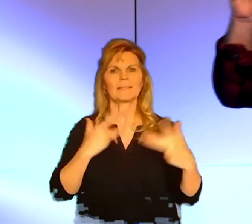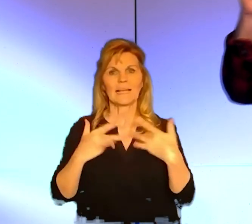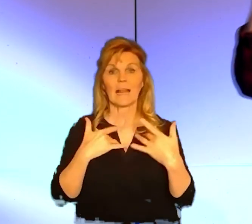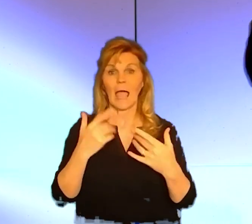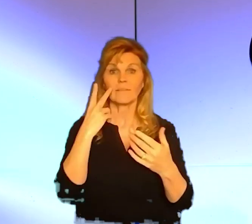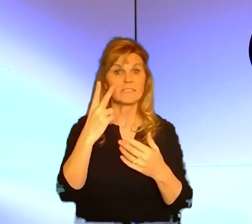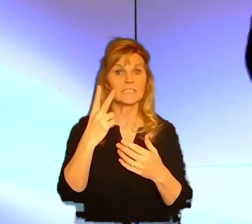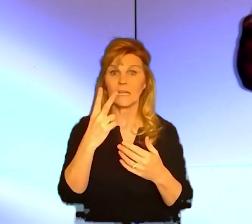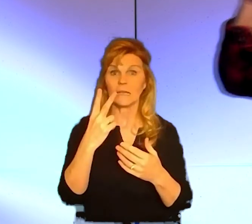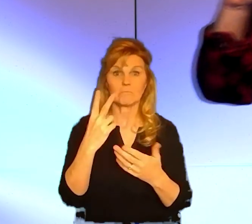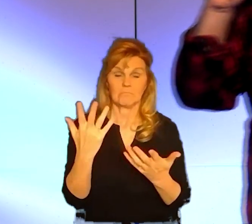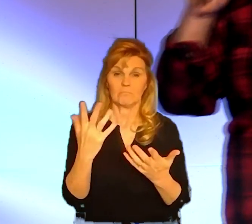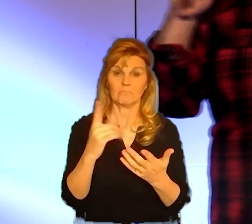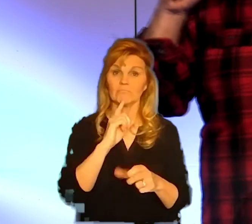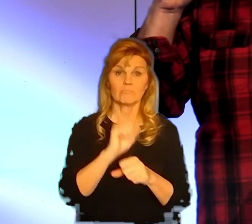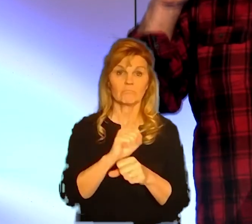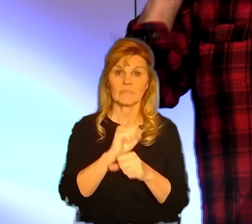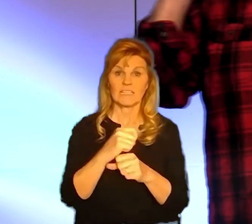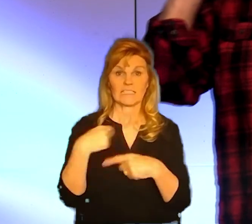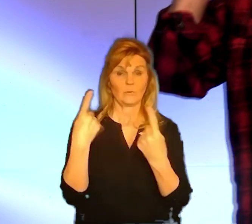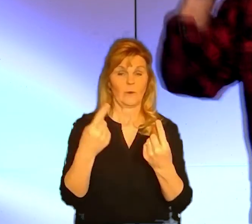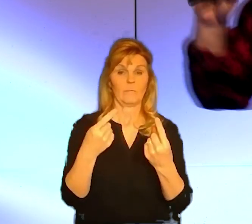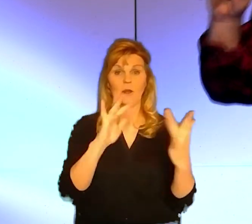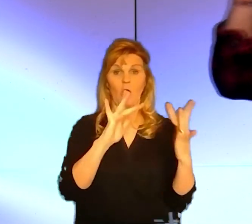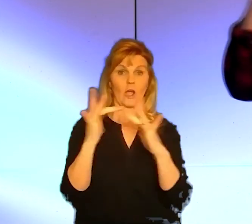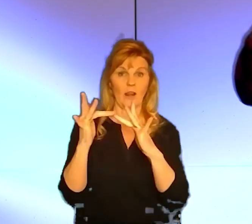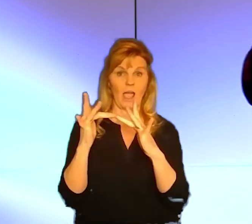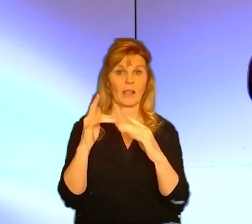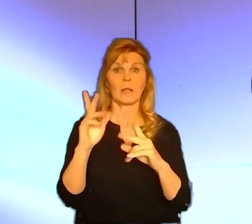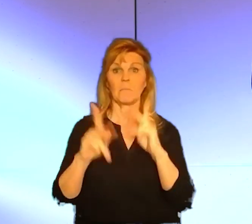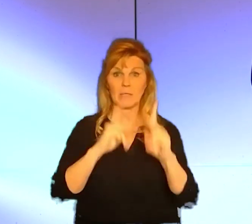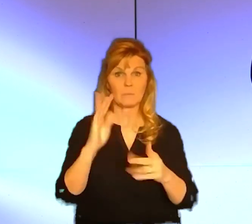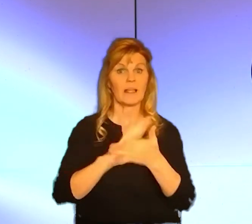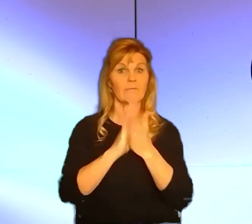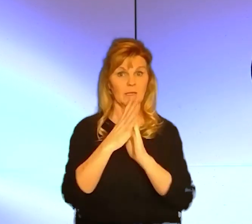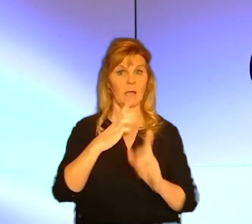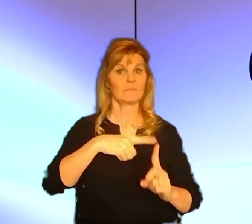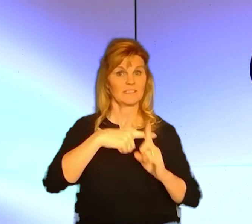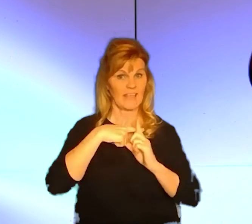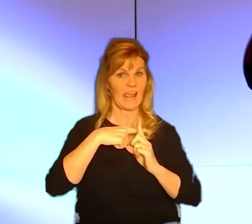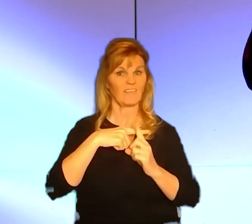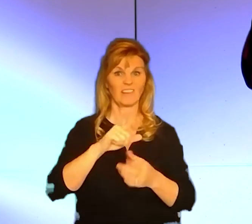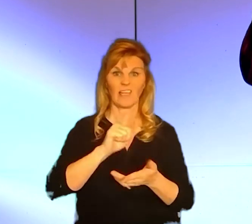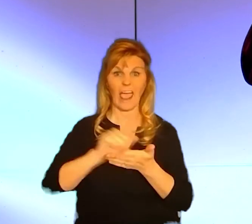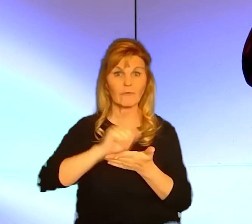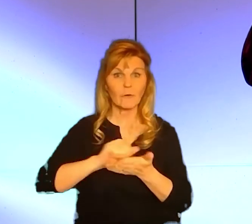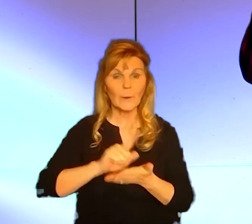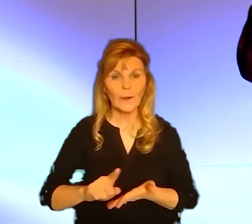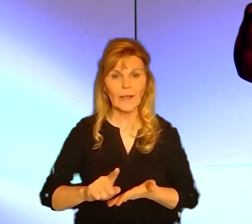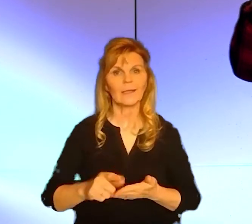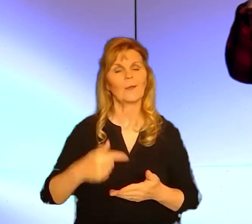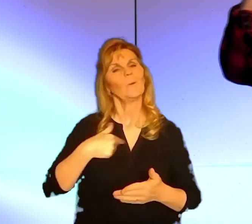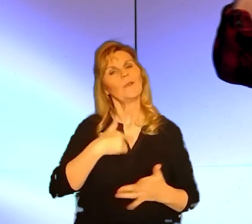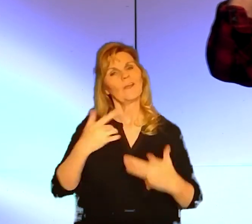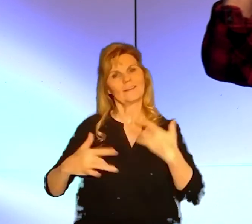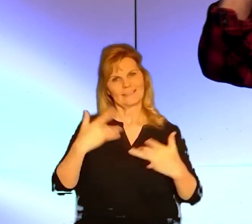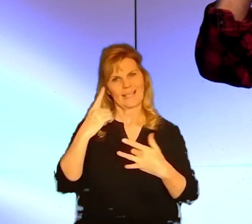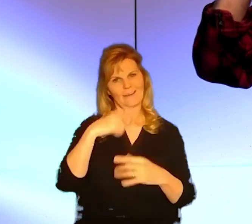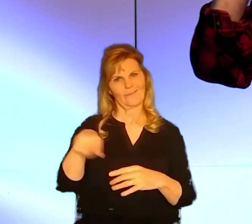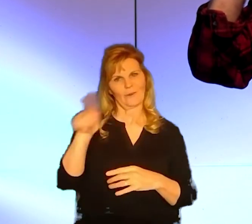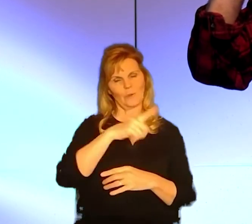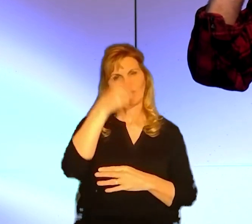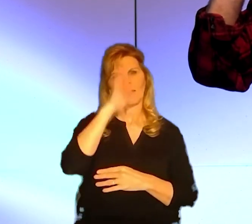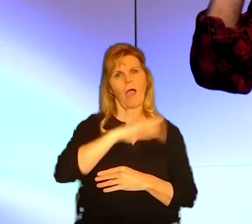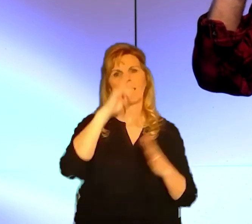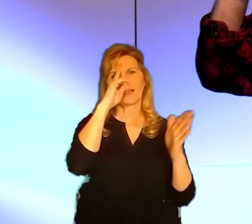Christ almost every week since we've been online. It's the best thing ever. We are so excited for you. God has a plan and purpose